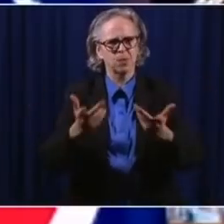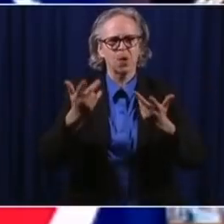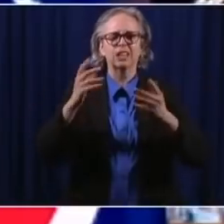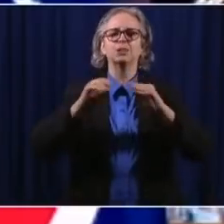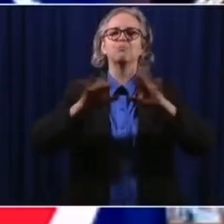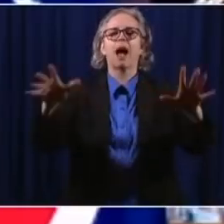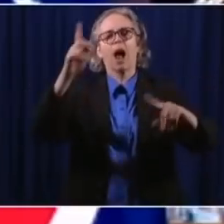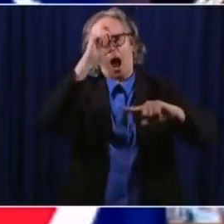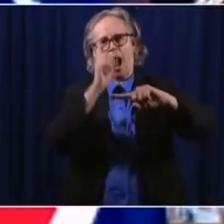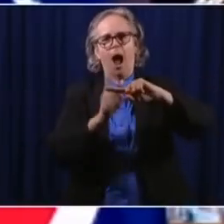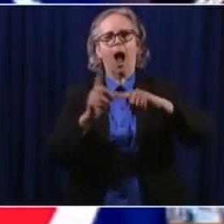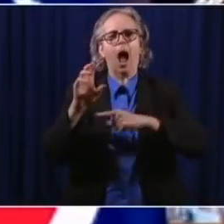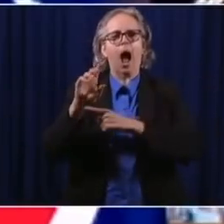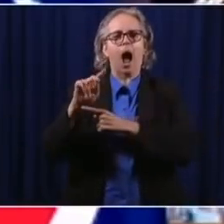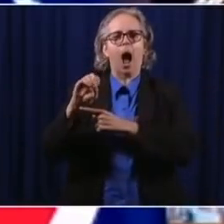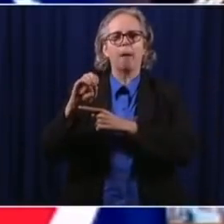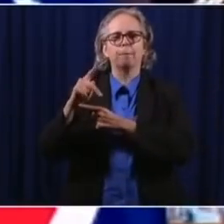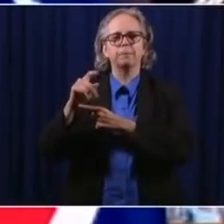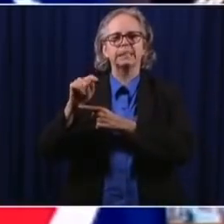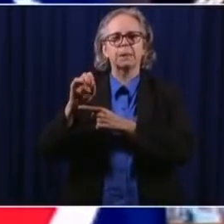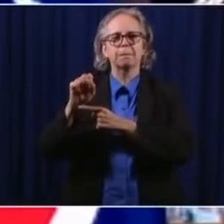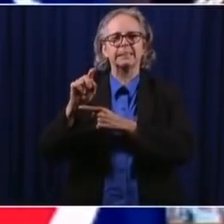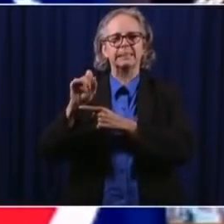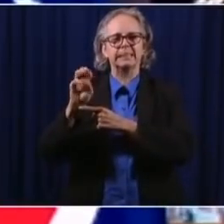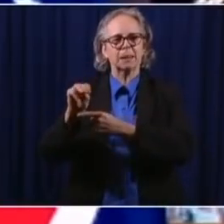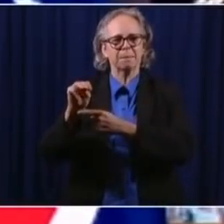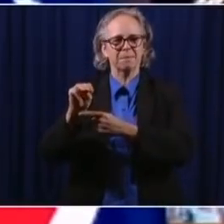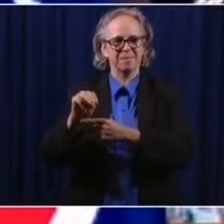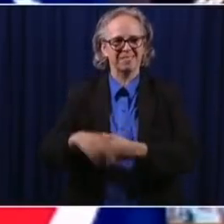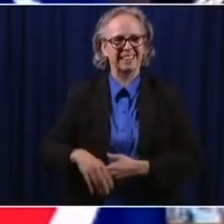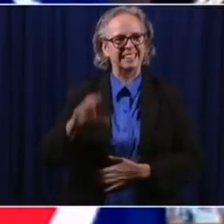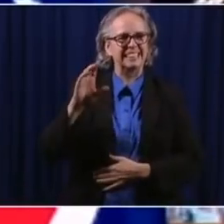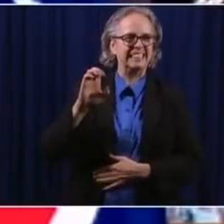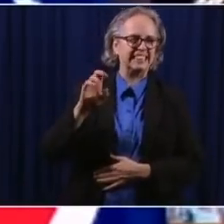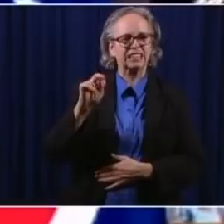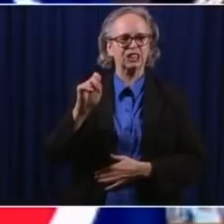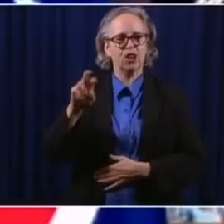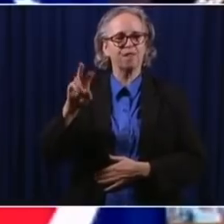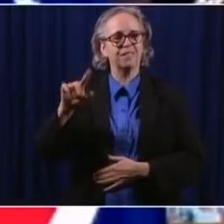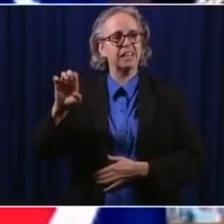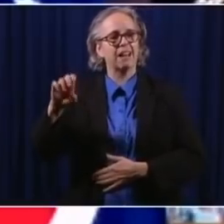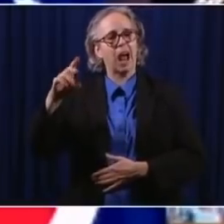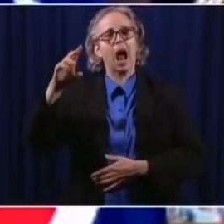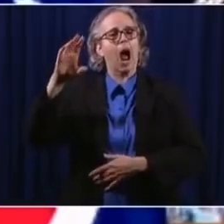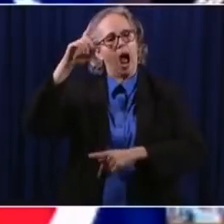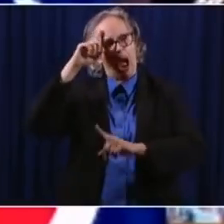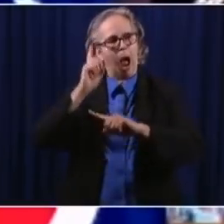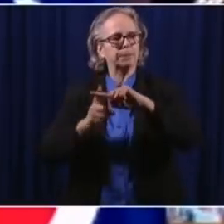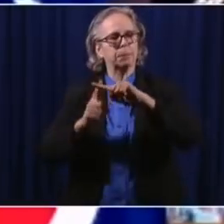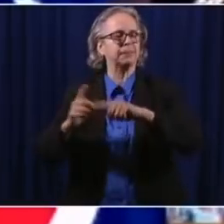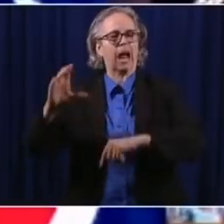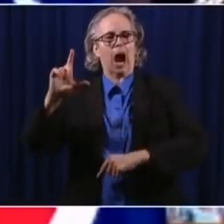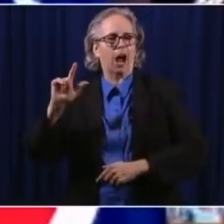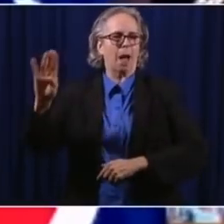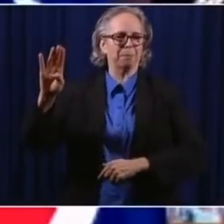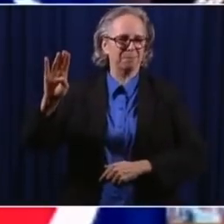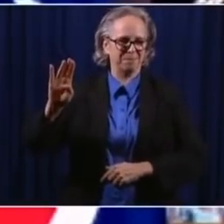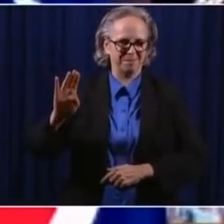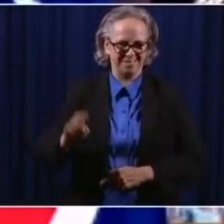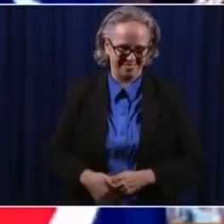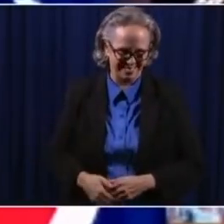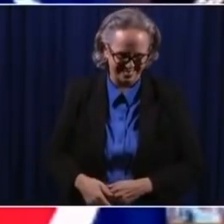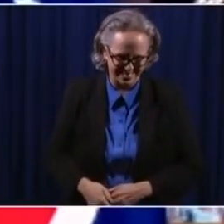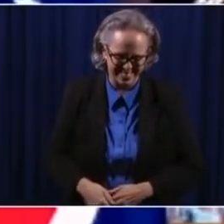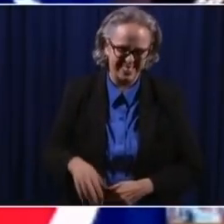so we thank the Centerville Optimist Club for that, and all the great service organizations that are out there. Helping